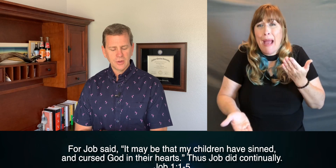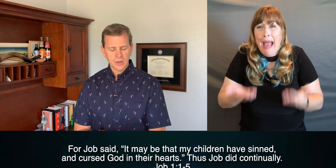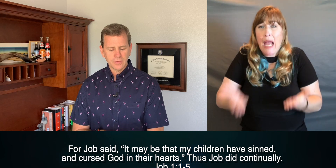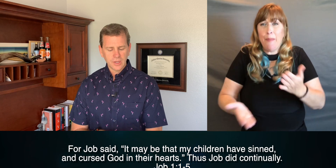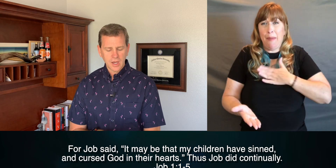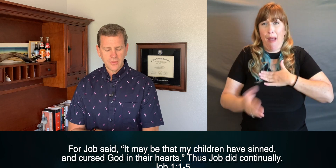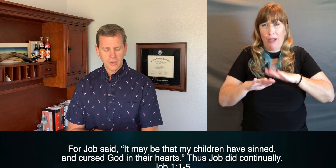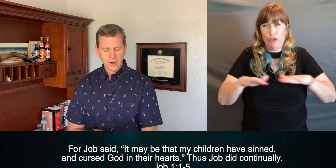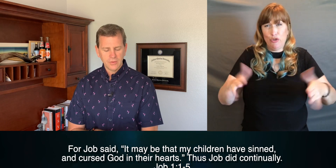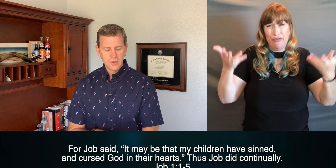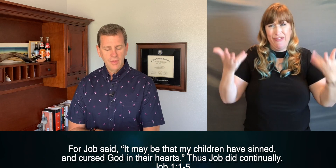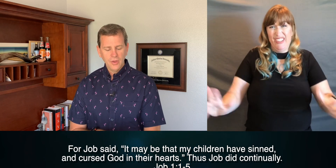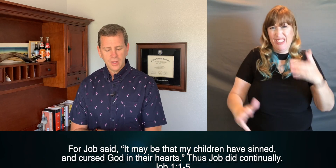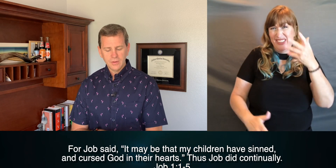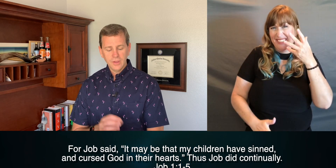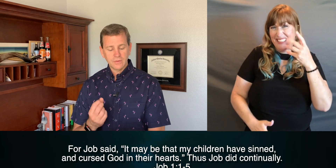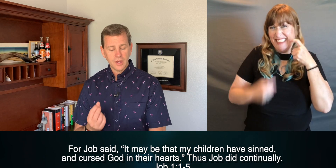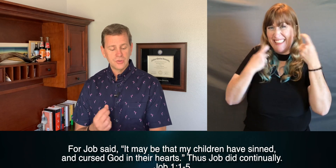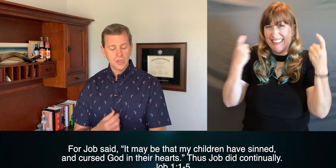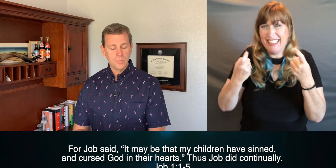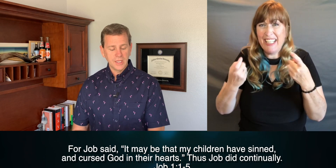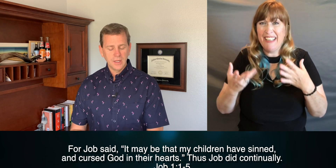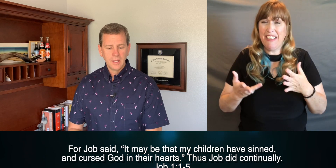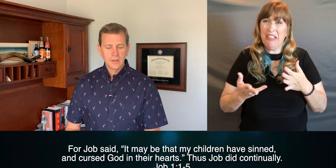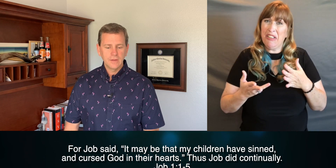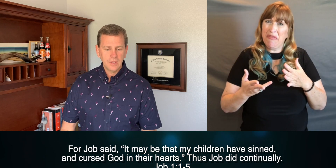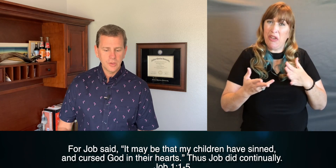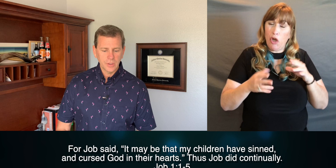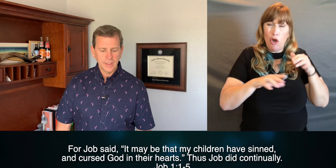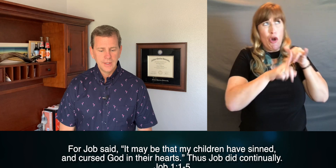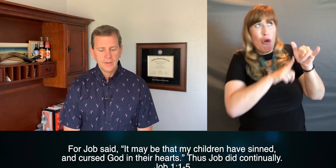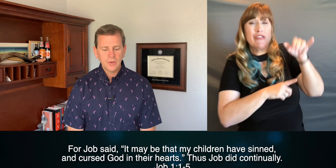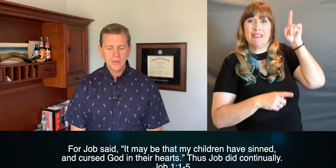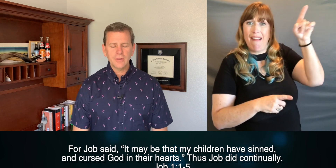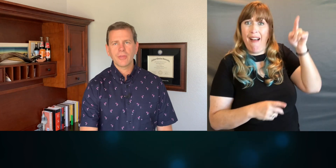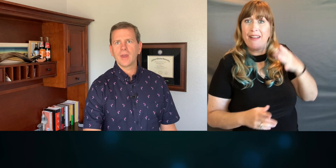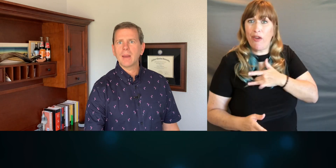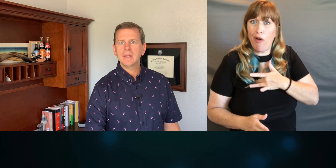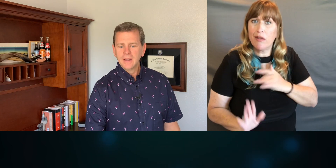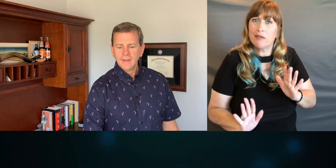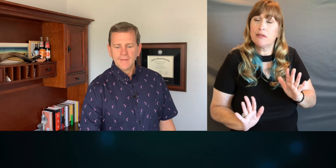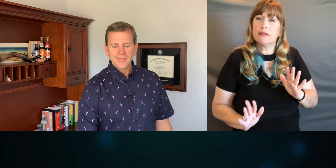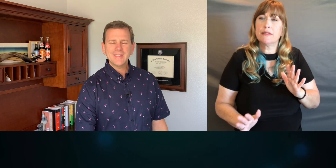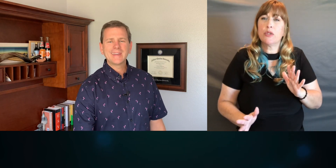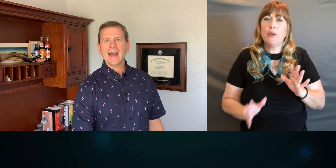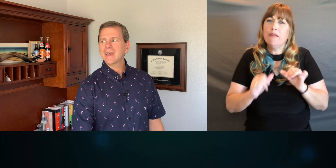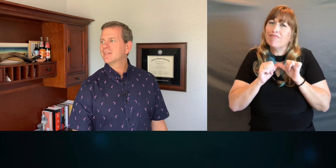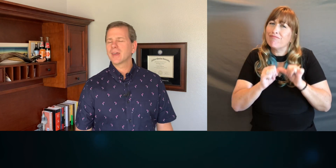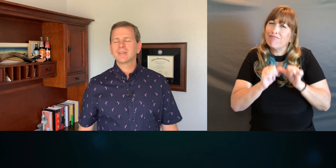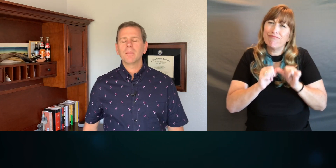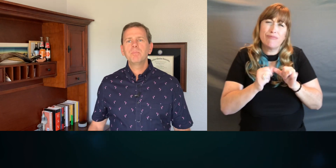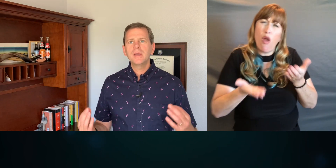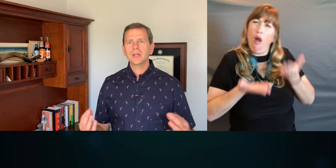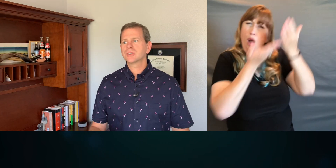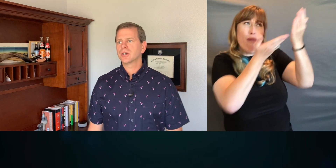sinned and cursed God in their hearts.' Thus Job did continually." So here's the thing. I mean, this guy is